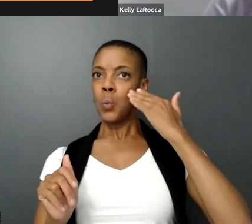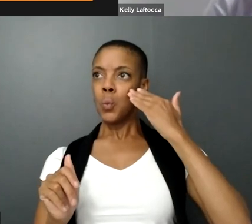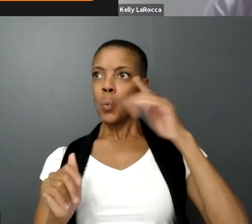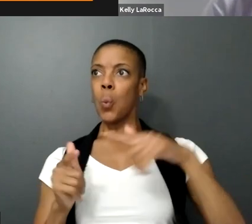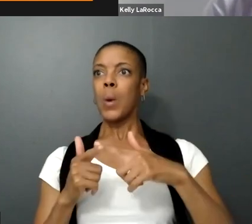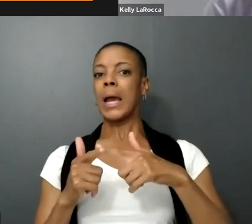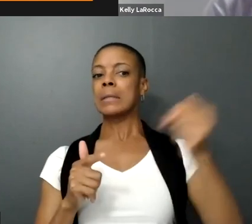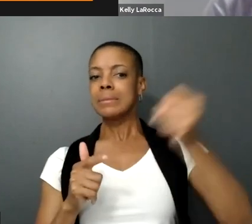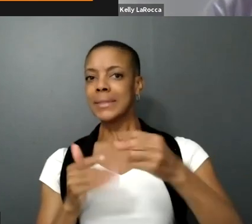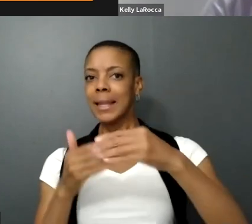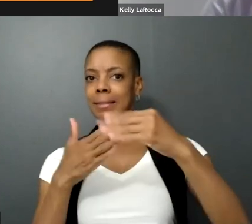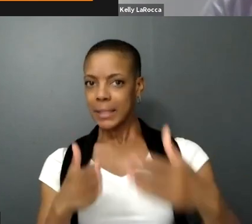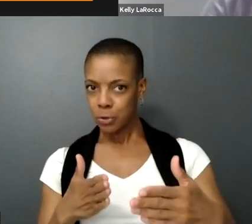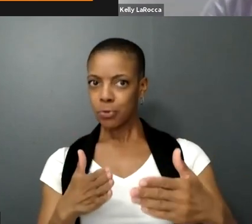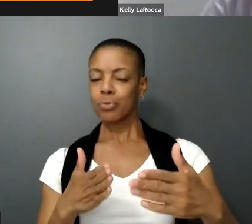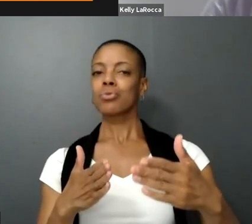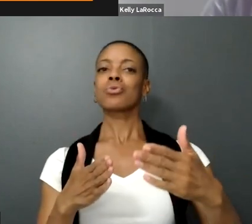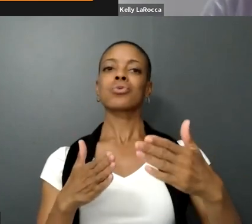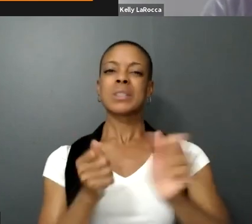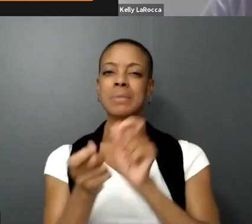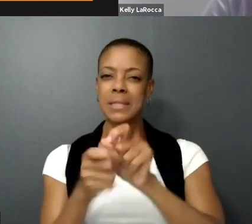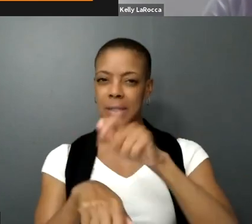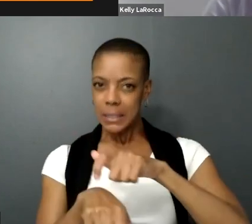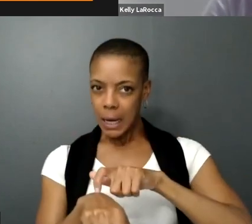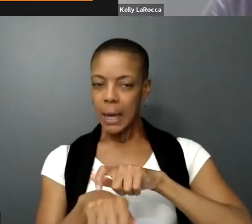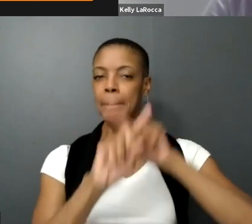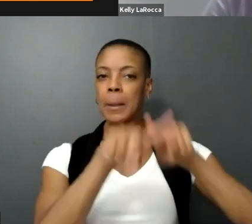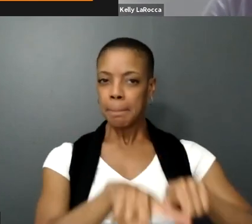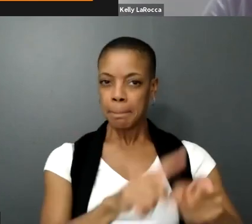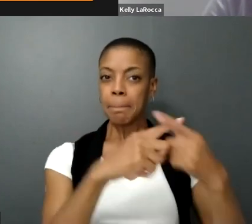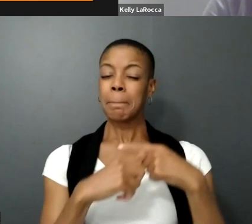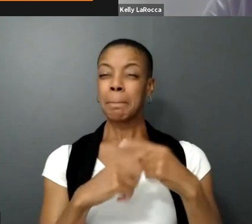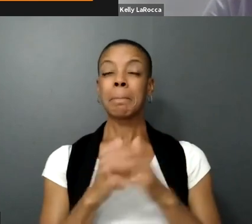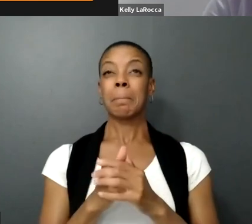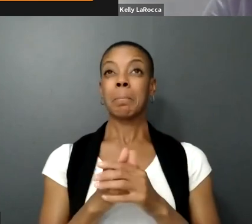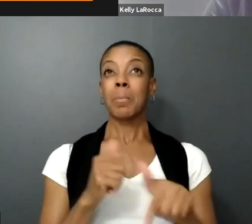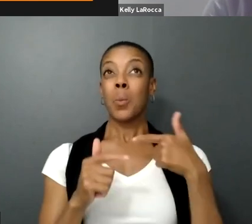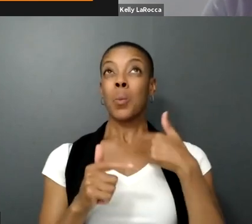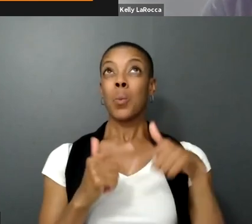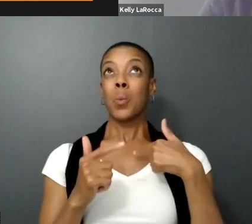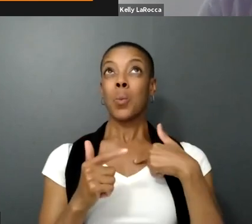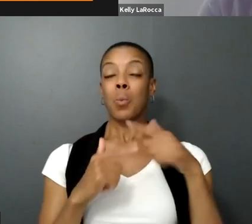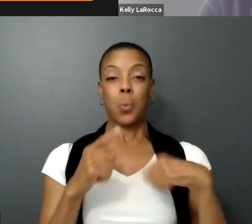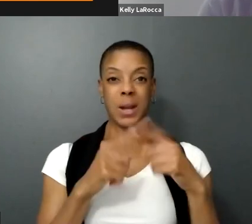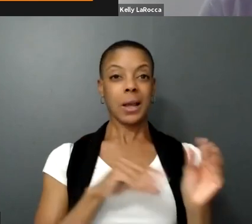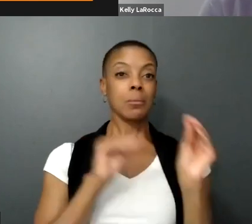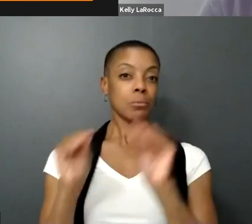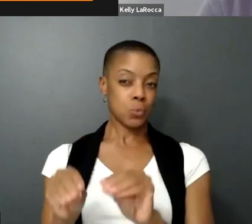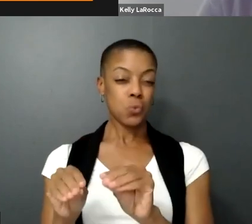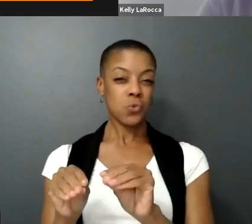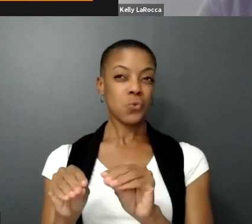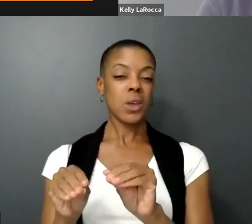leaders in at certain times. And, you know, I think back to our community in the early days when I moved there in the early